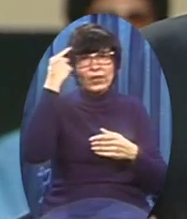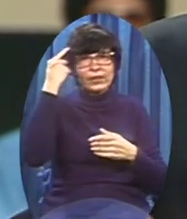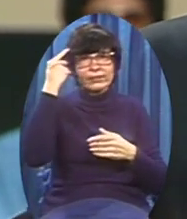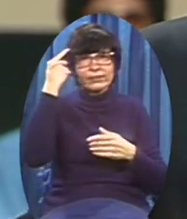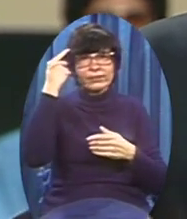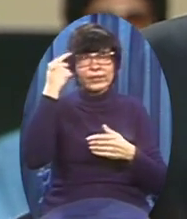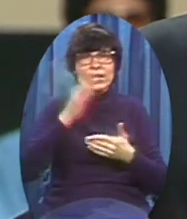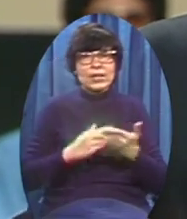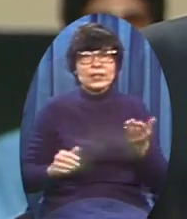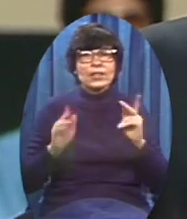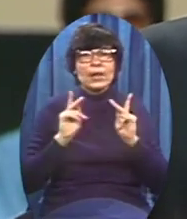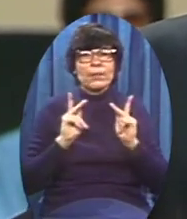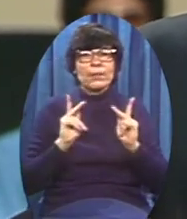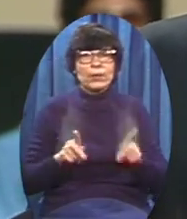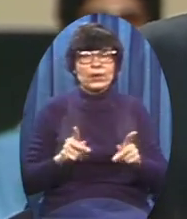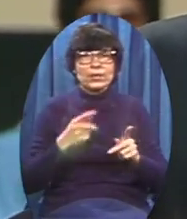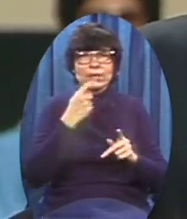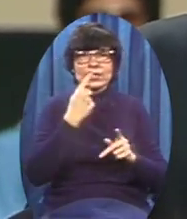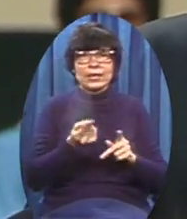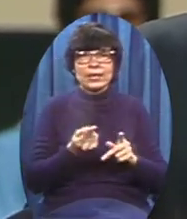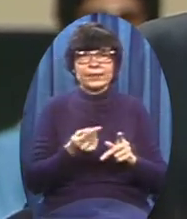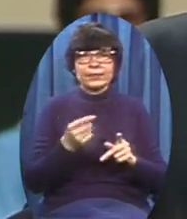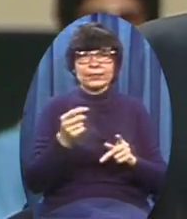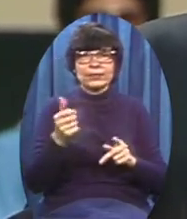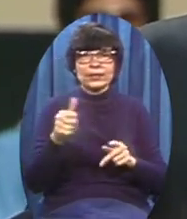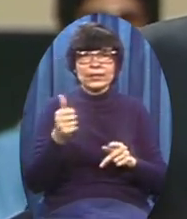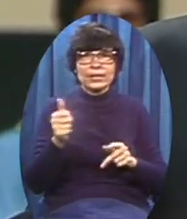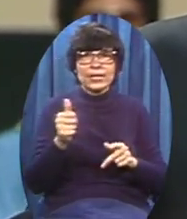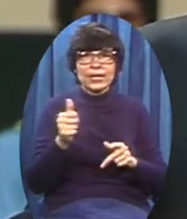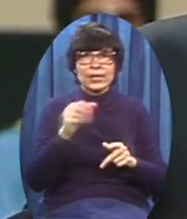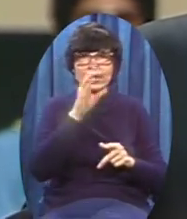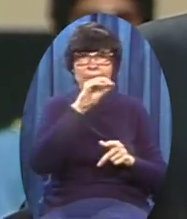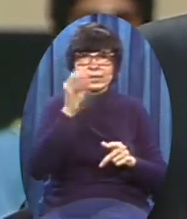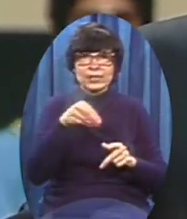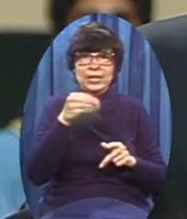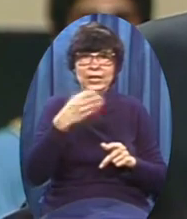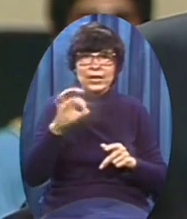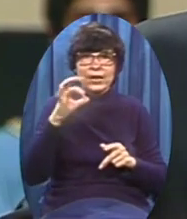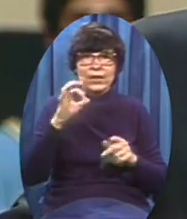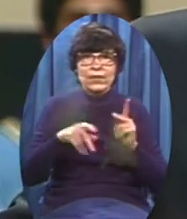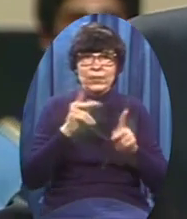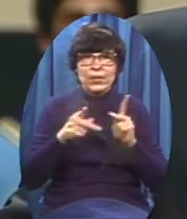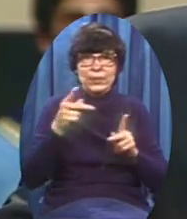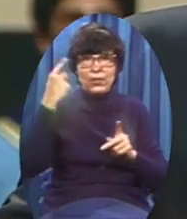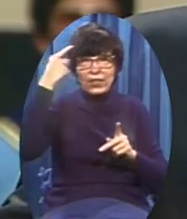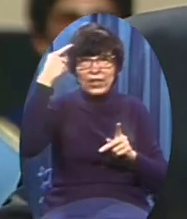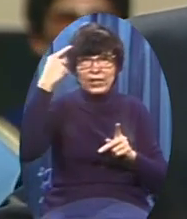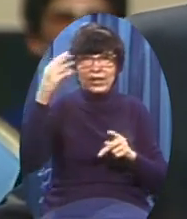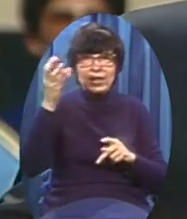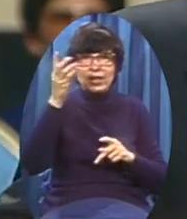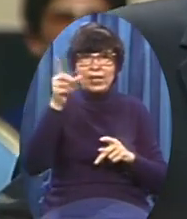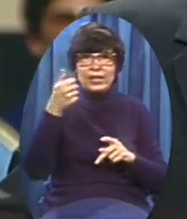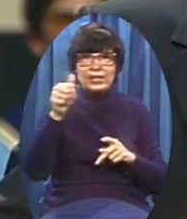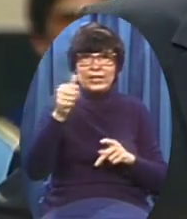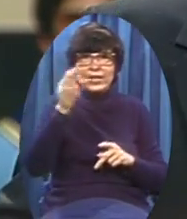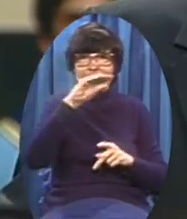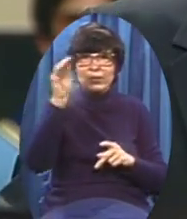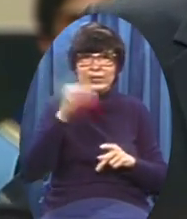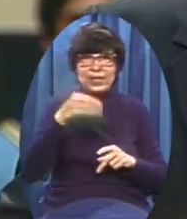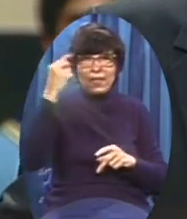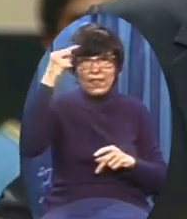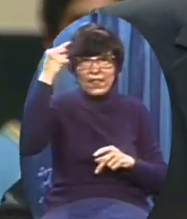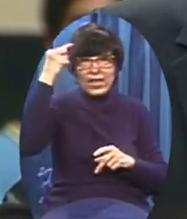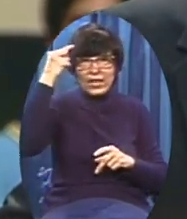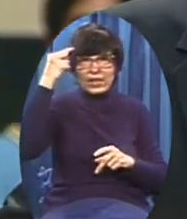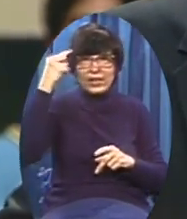Somebody has said that about 10% of the people think. About 10% of the people think they think. And the other 80% had